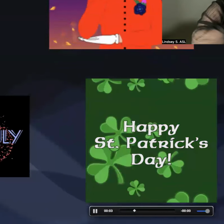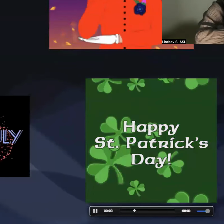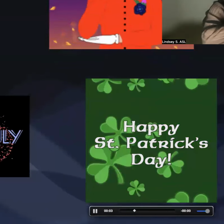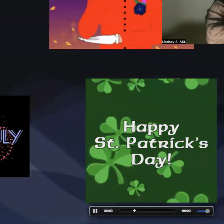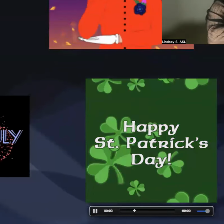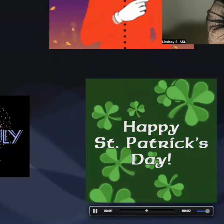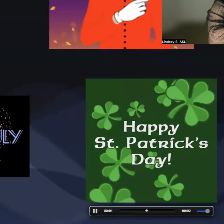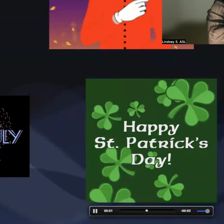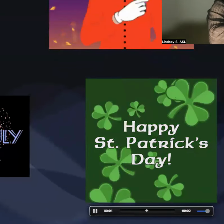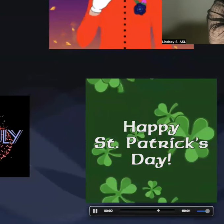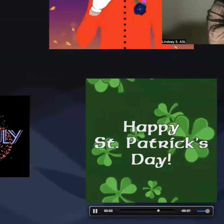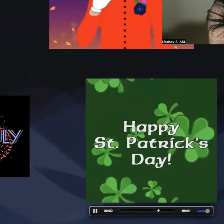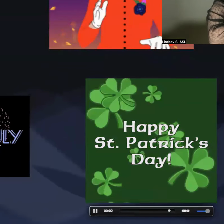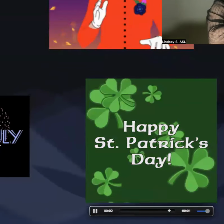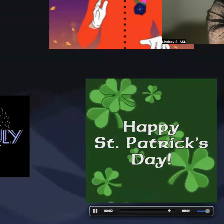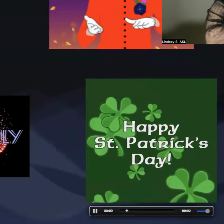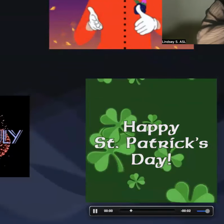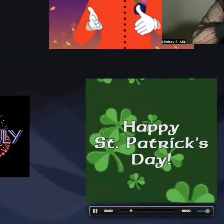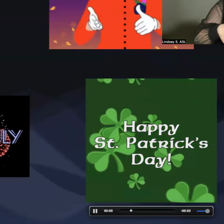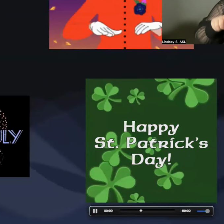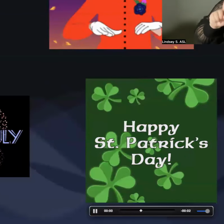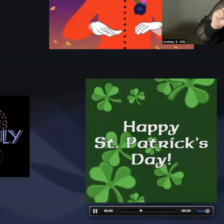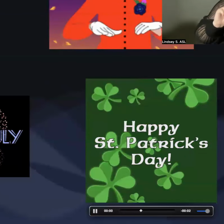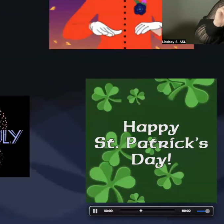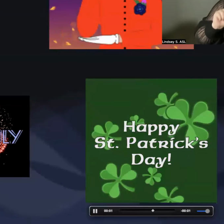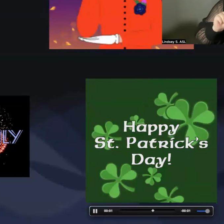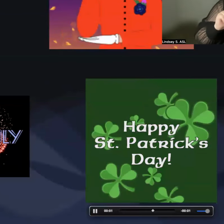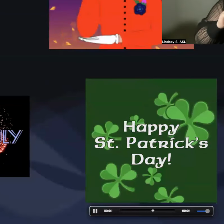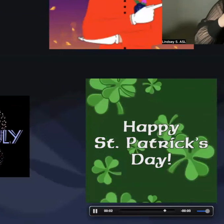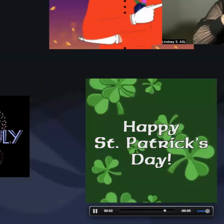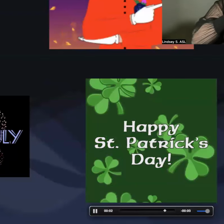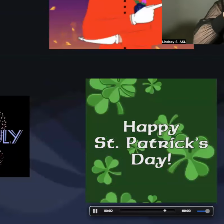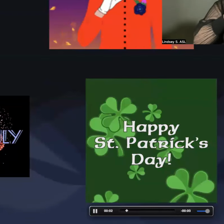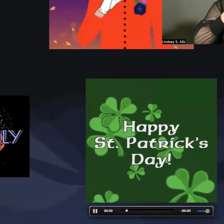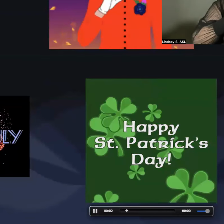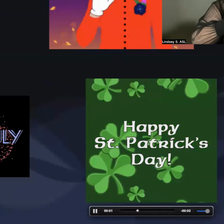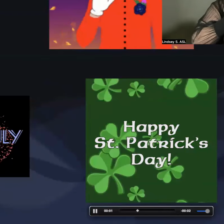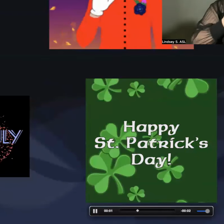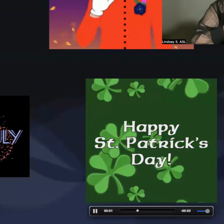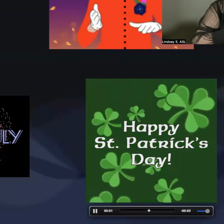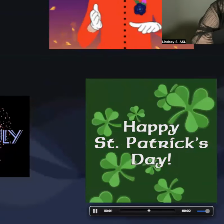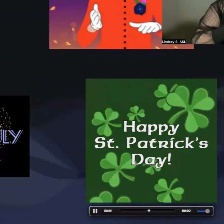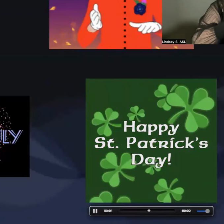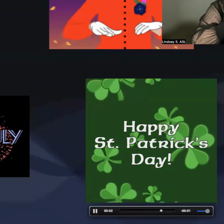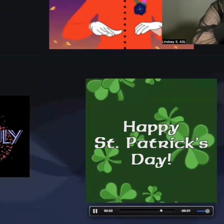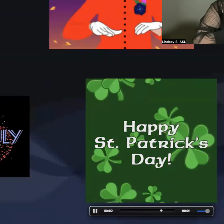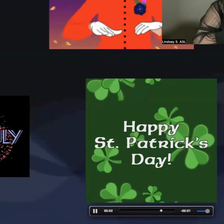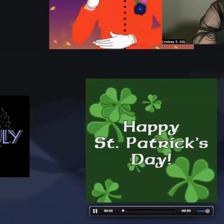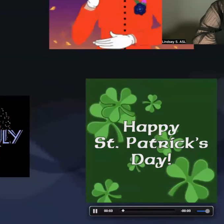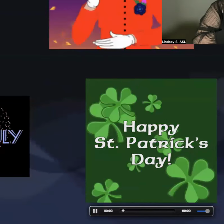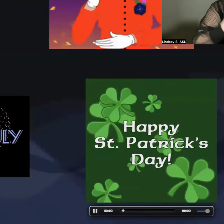Patrick's Day, and it's Pinch Day. And then last one, Happy Valentine's